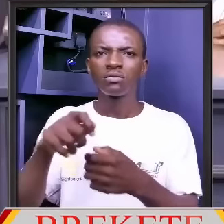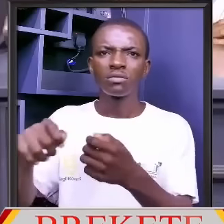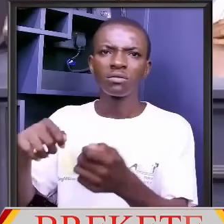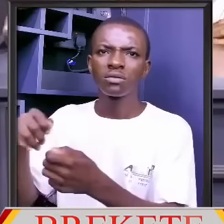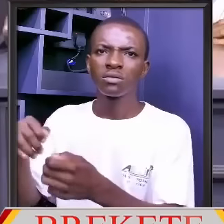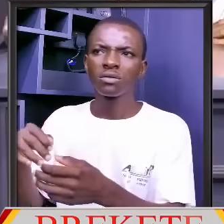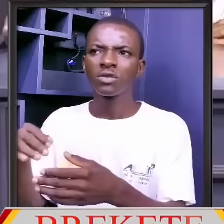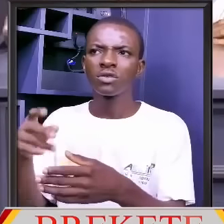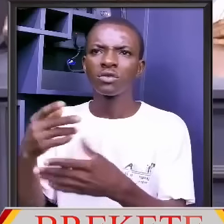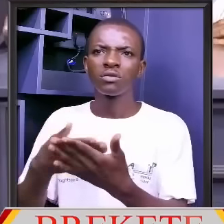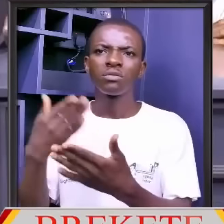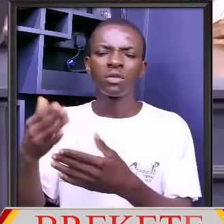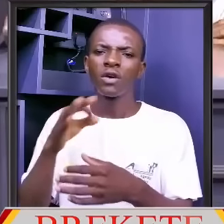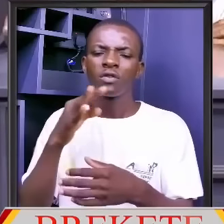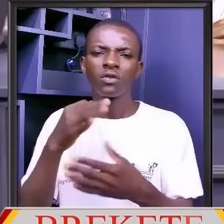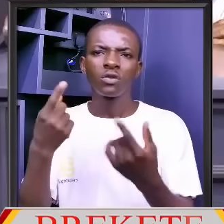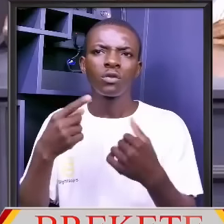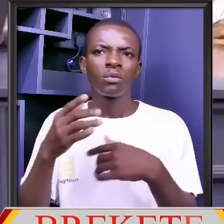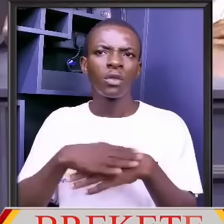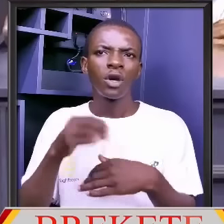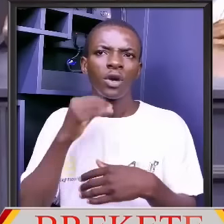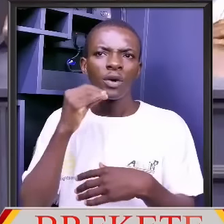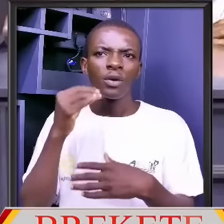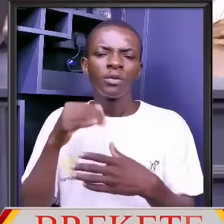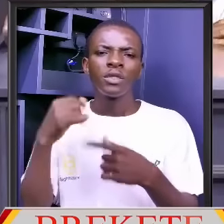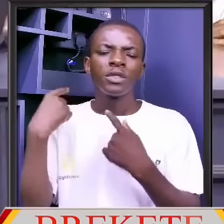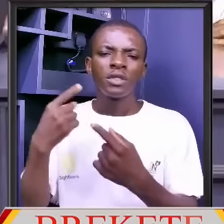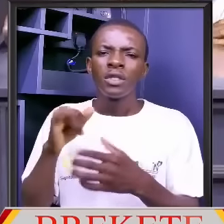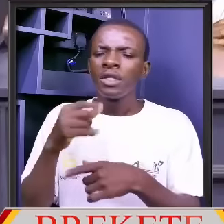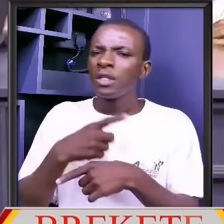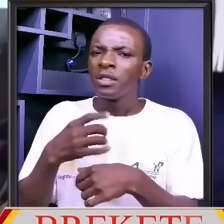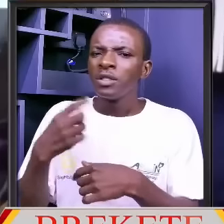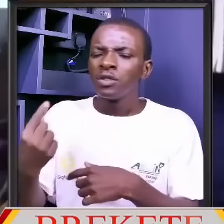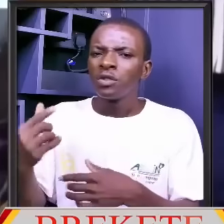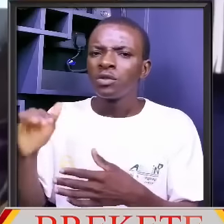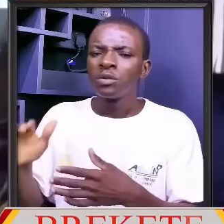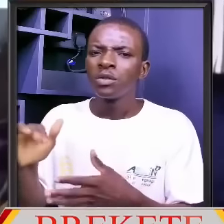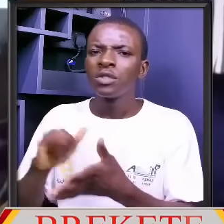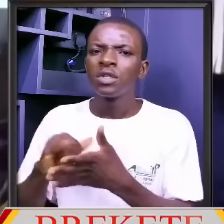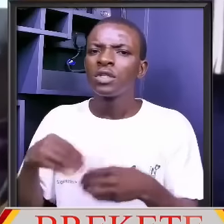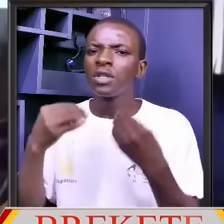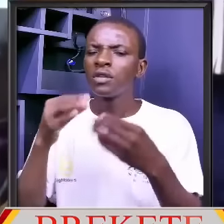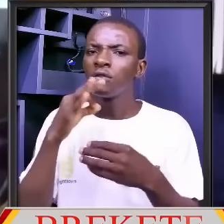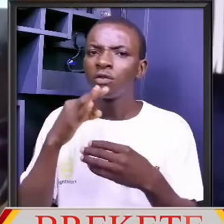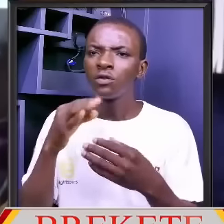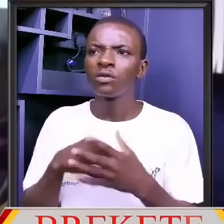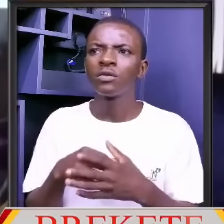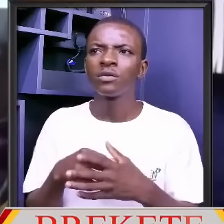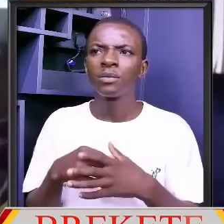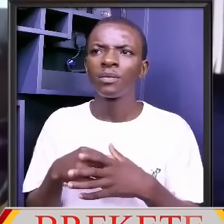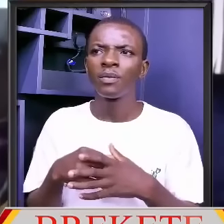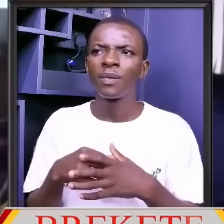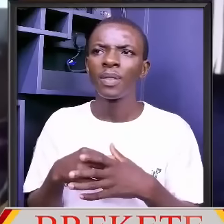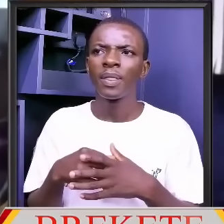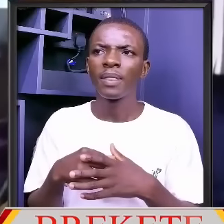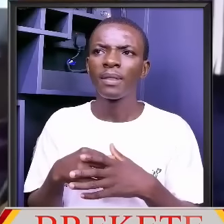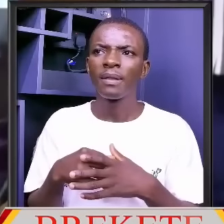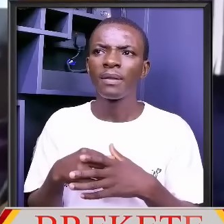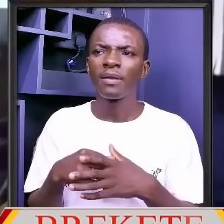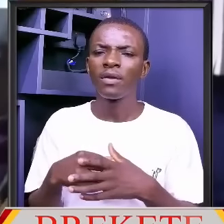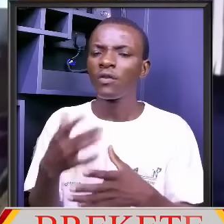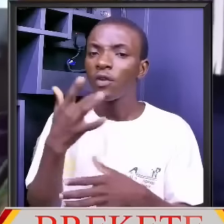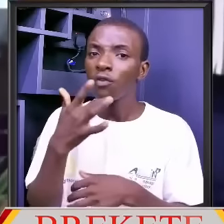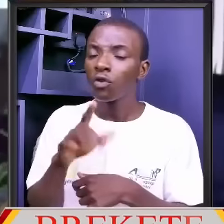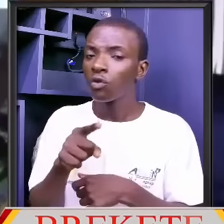just sell them. He go just buy food, come house. Say since then, come say, ah, this small picking when they give food, so. Ah, be like